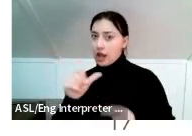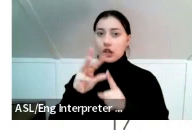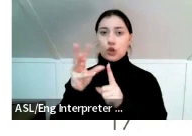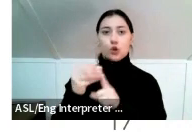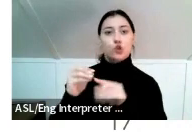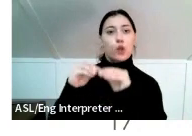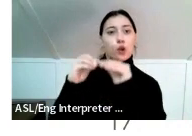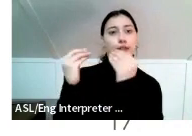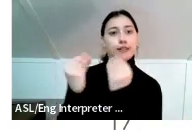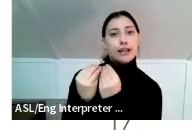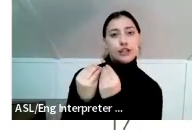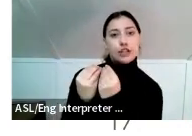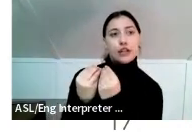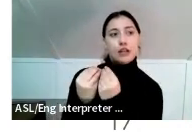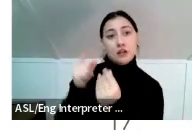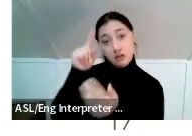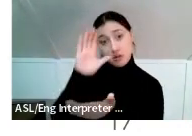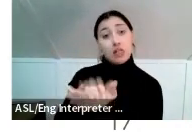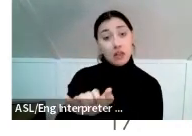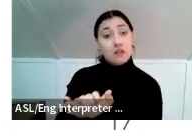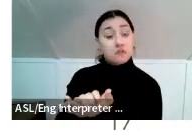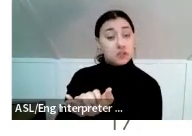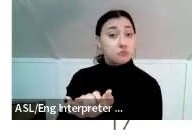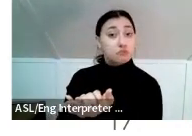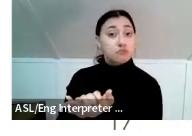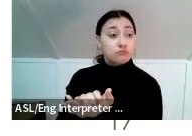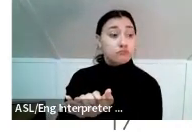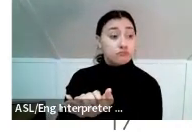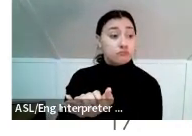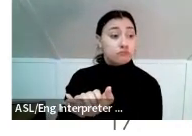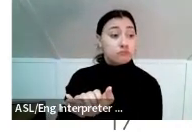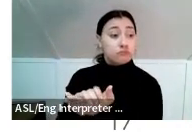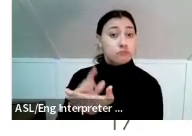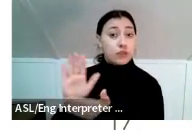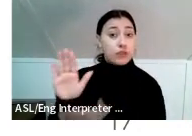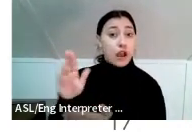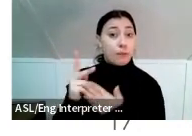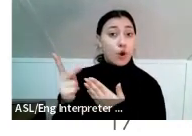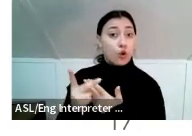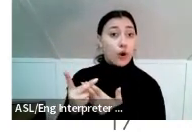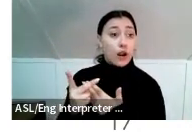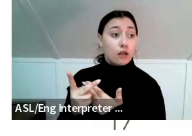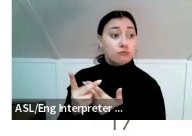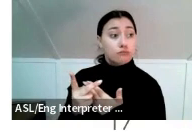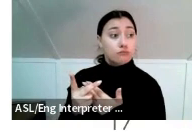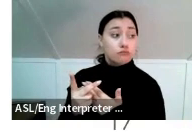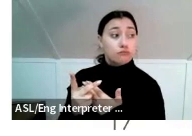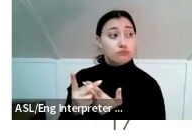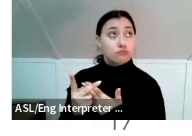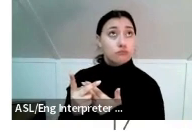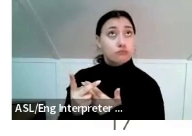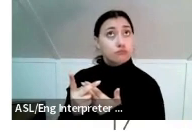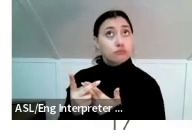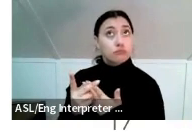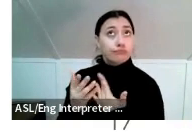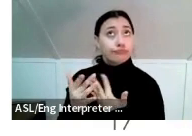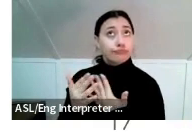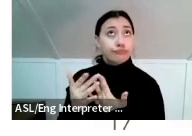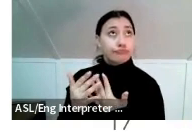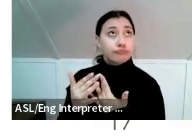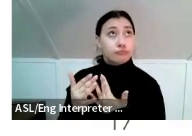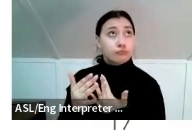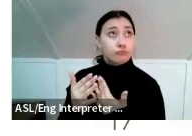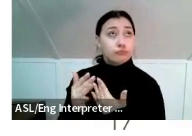organization believes that that the program that it is